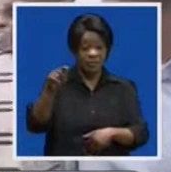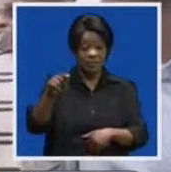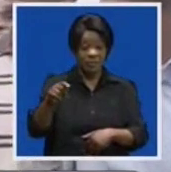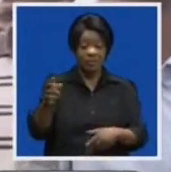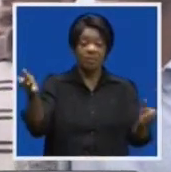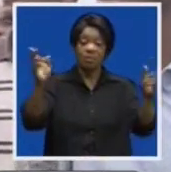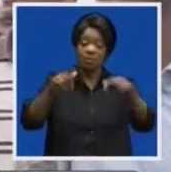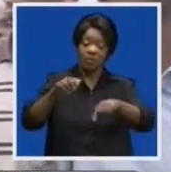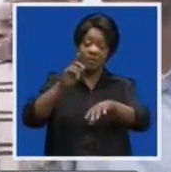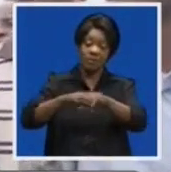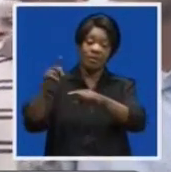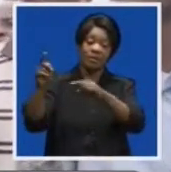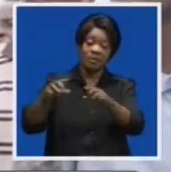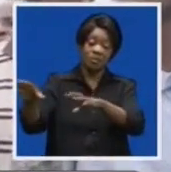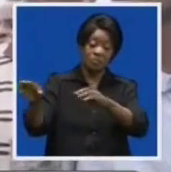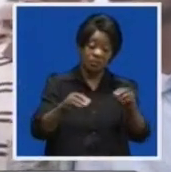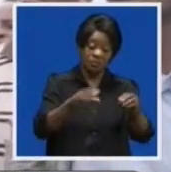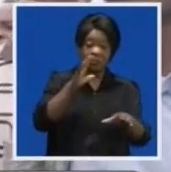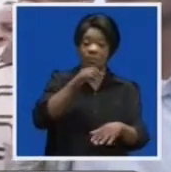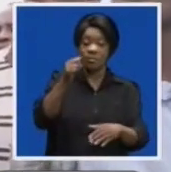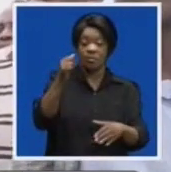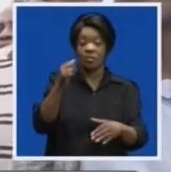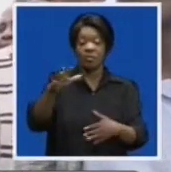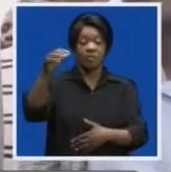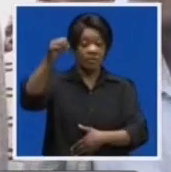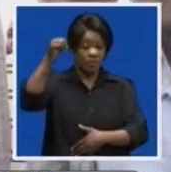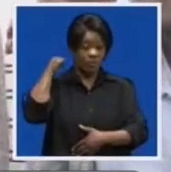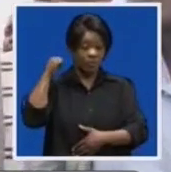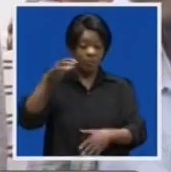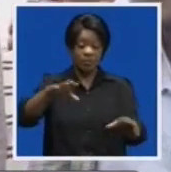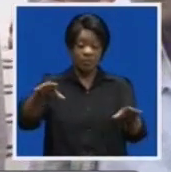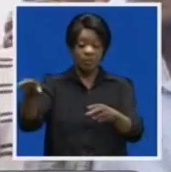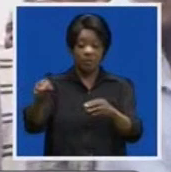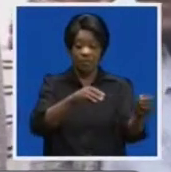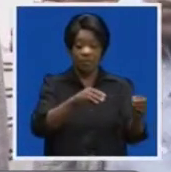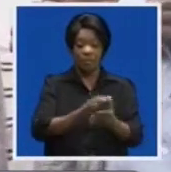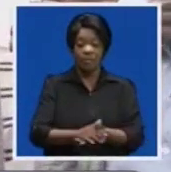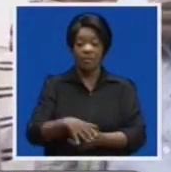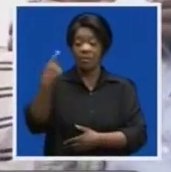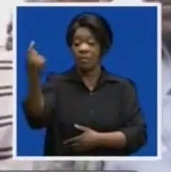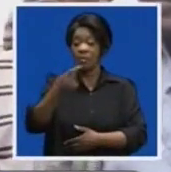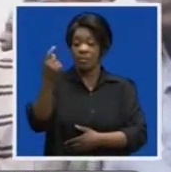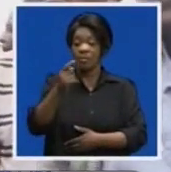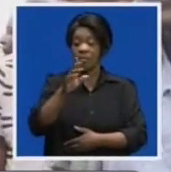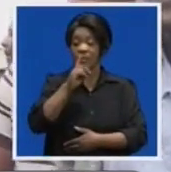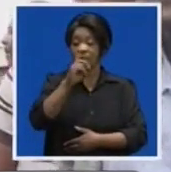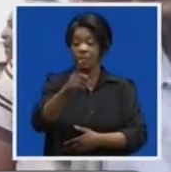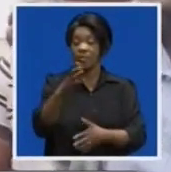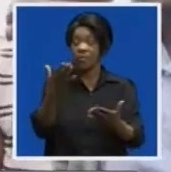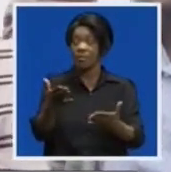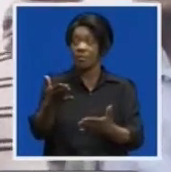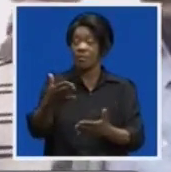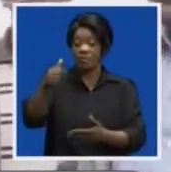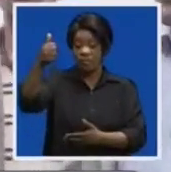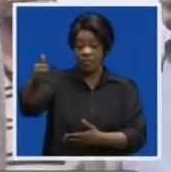comes to move them to get back. So the only assurance we can give is that you as the council and ourselves as the